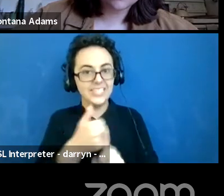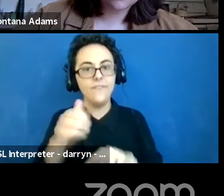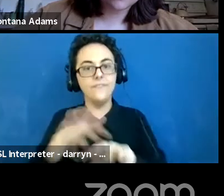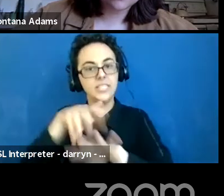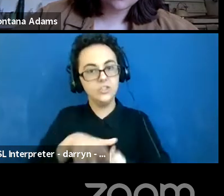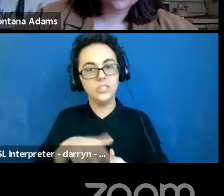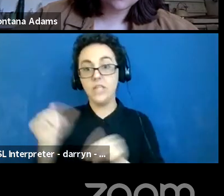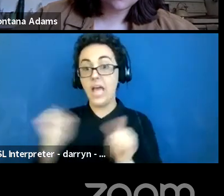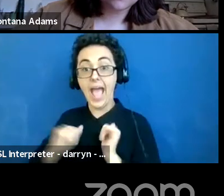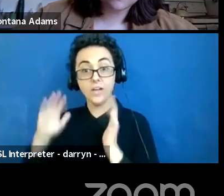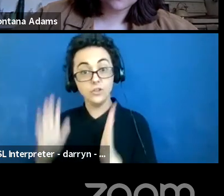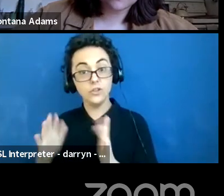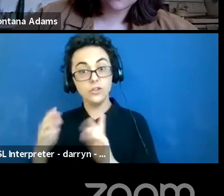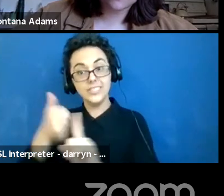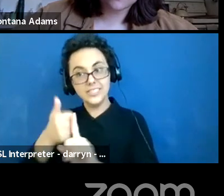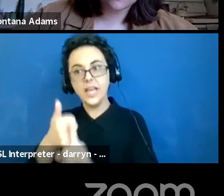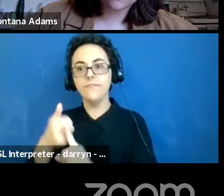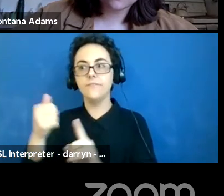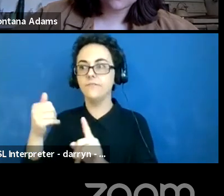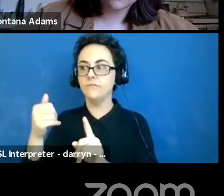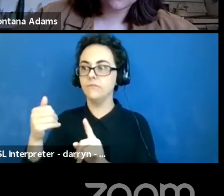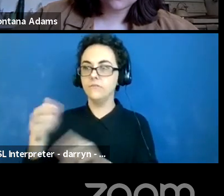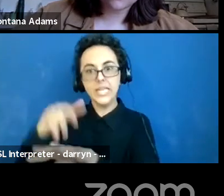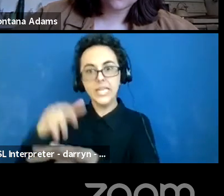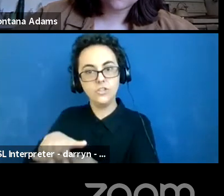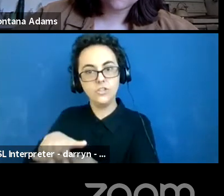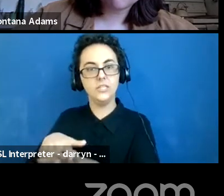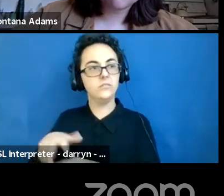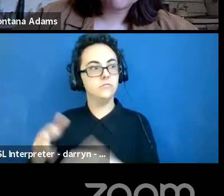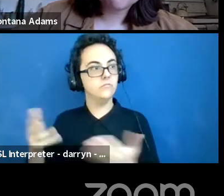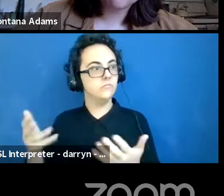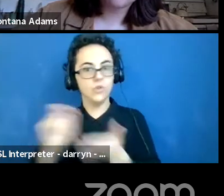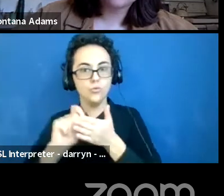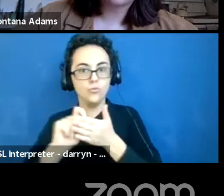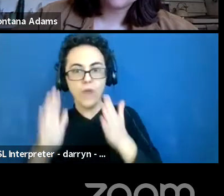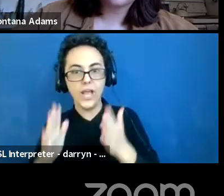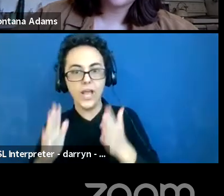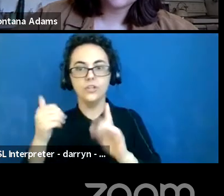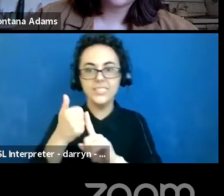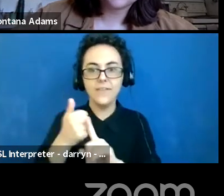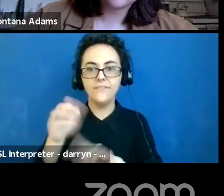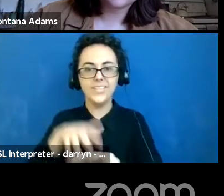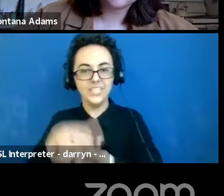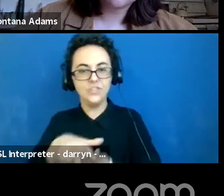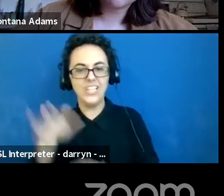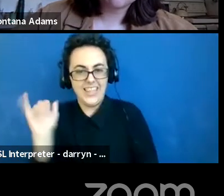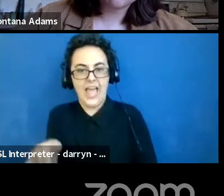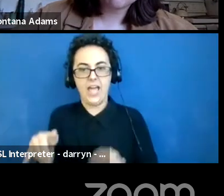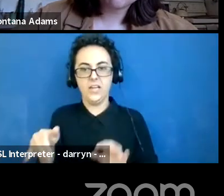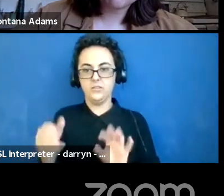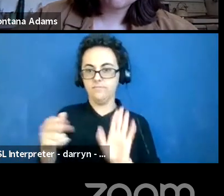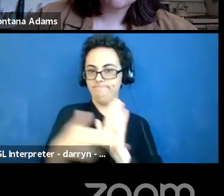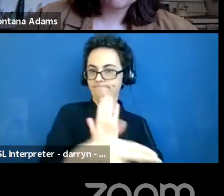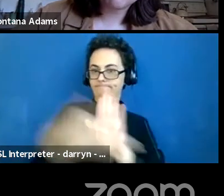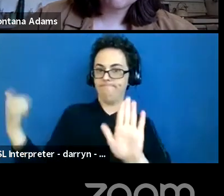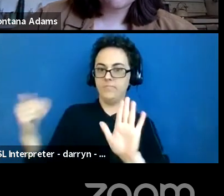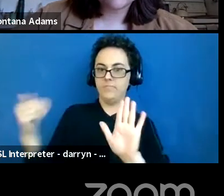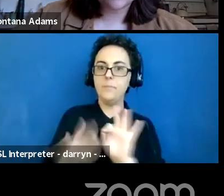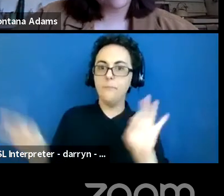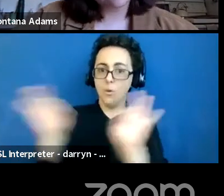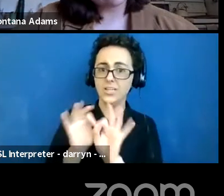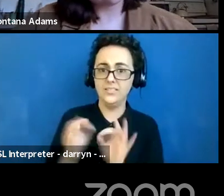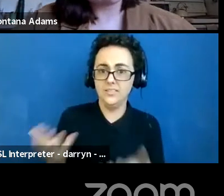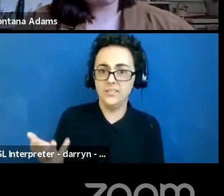that right now is kind of important. Absolutely. Yeah, you bring up an amazing point, which is